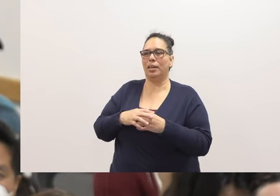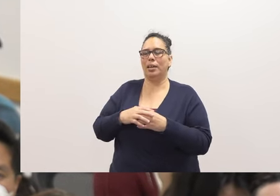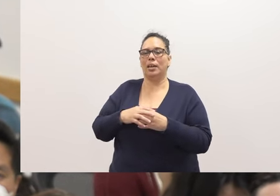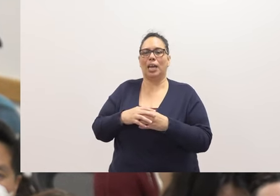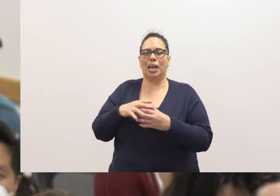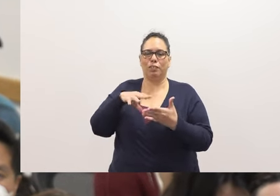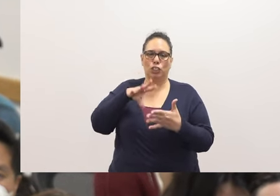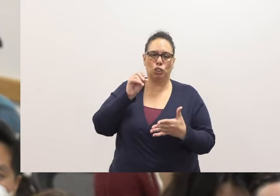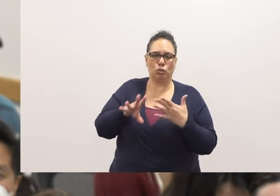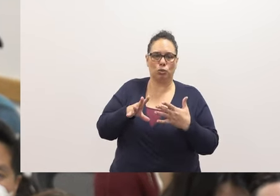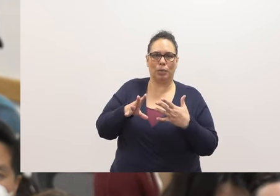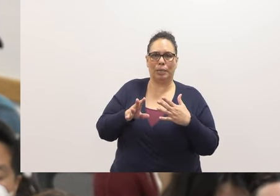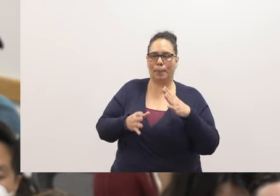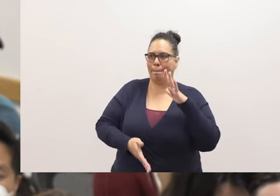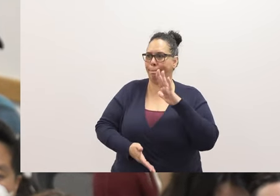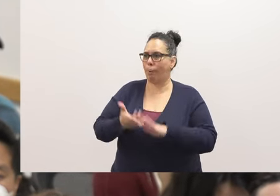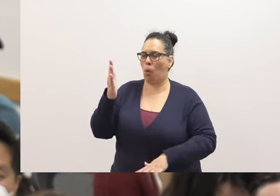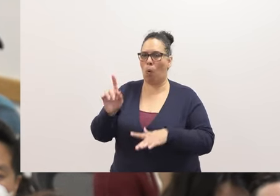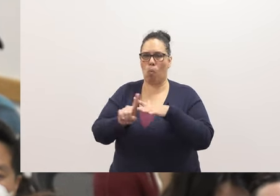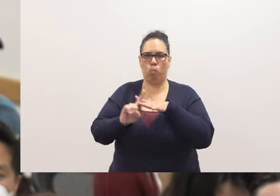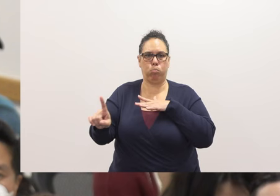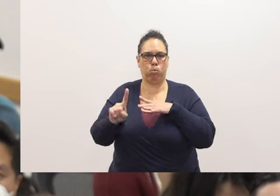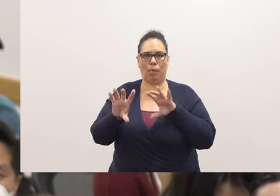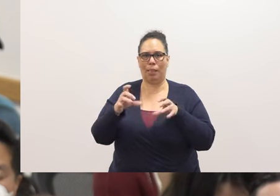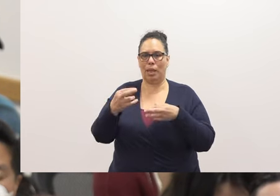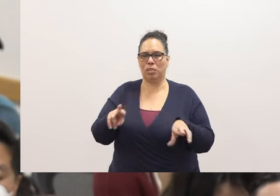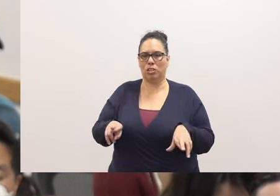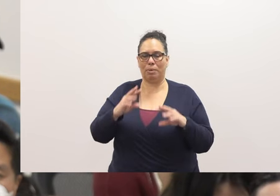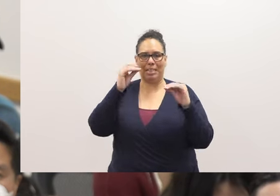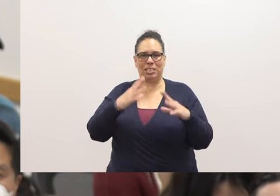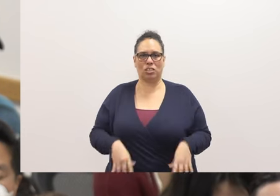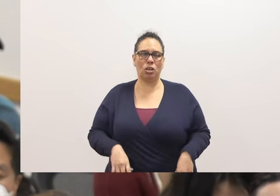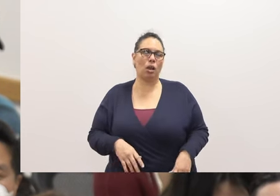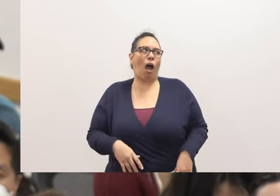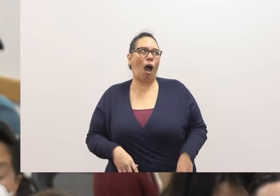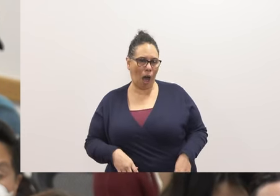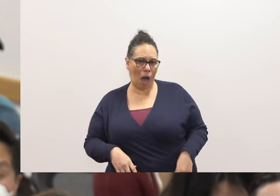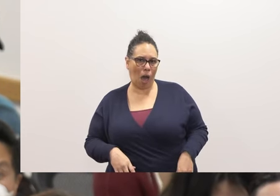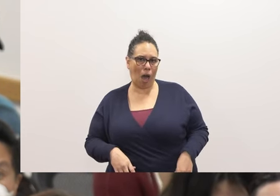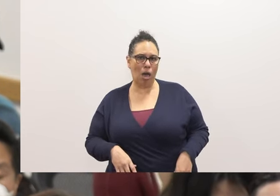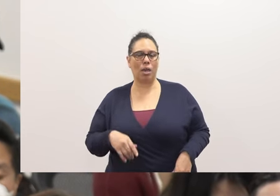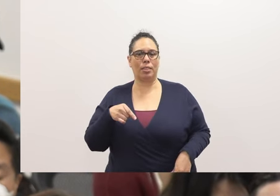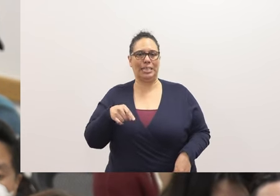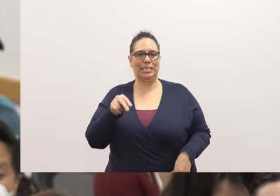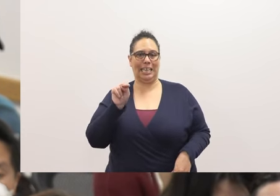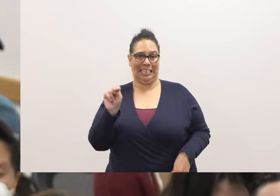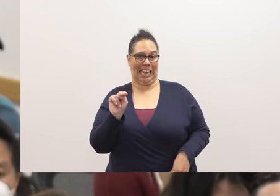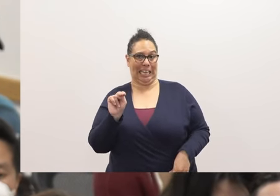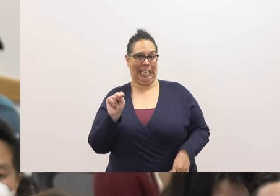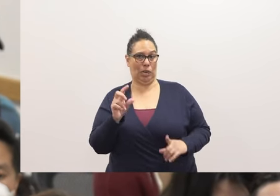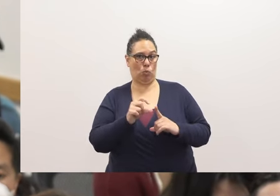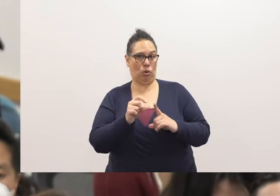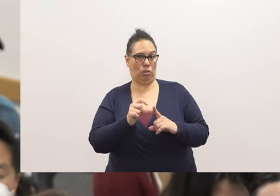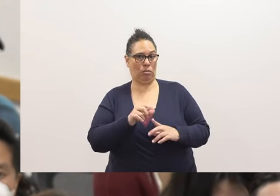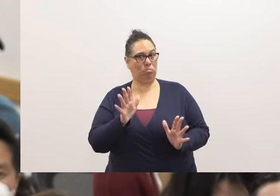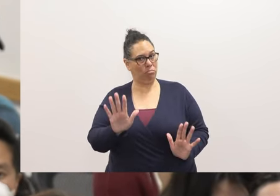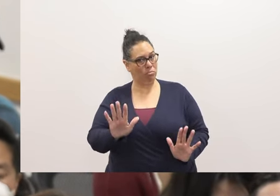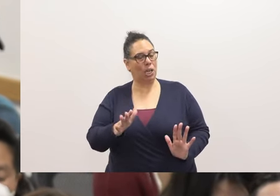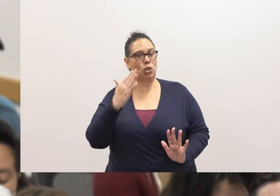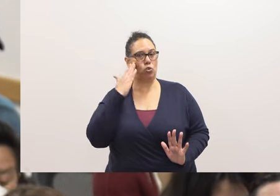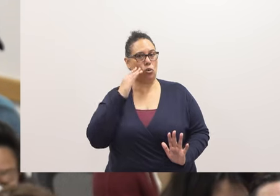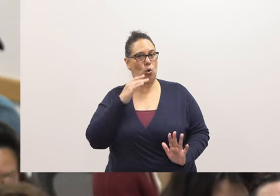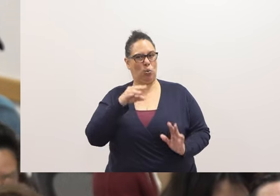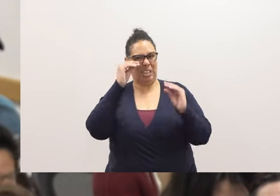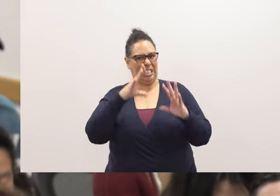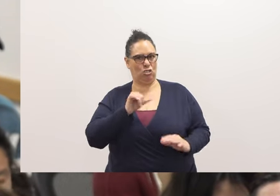of the student walking out the classroom, the teacher proceeds to say, these N-words. Mind you, she is not a black woman. So, how did I